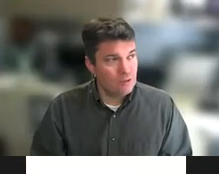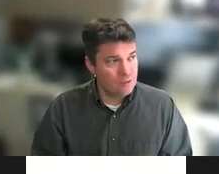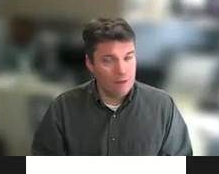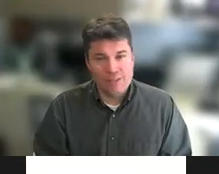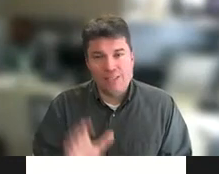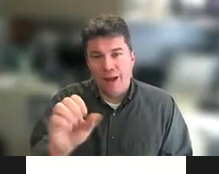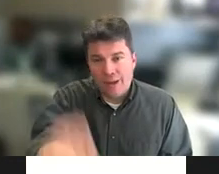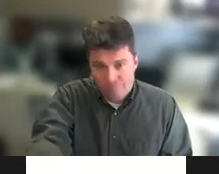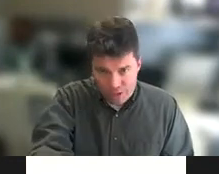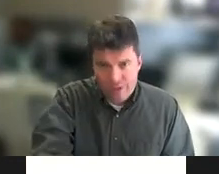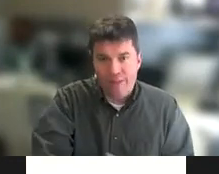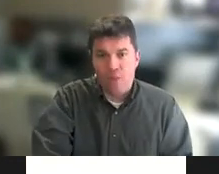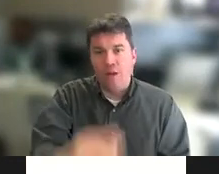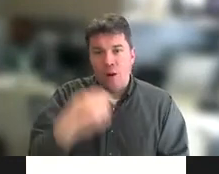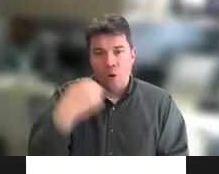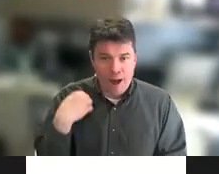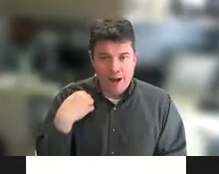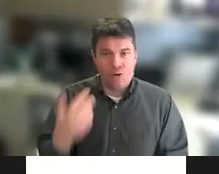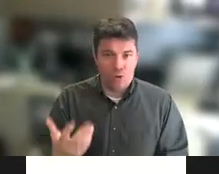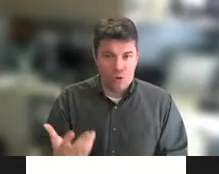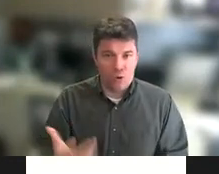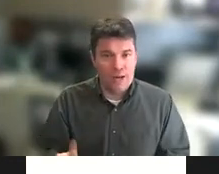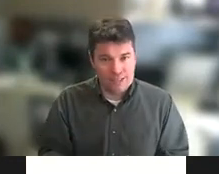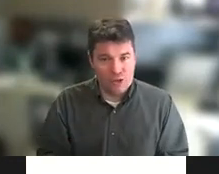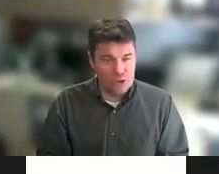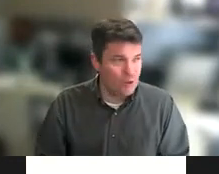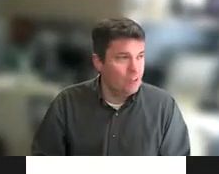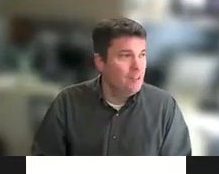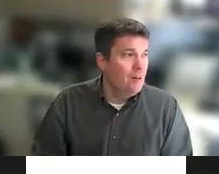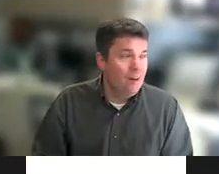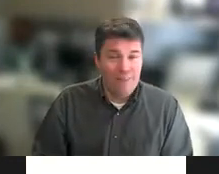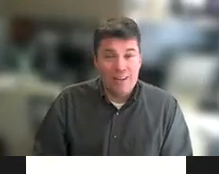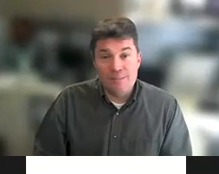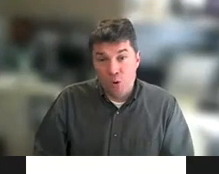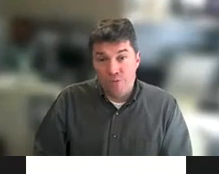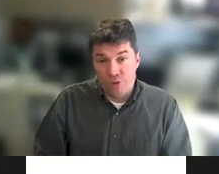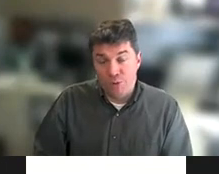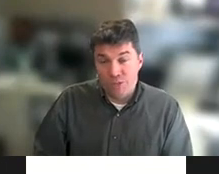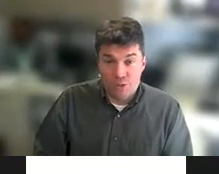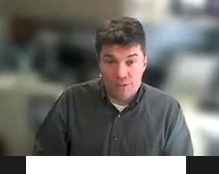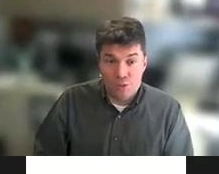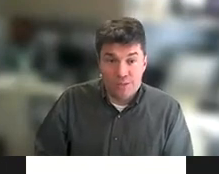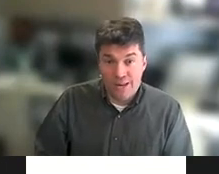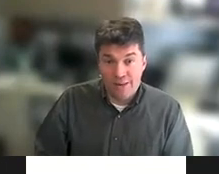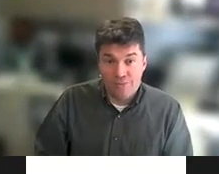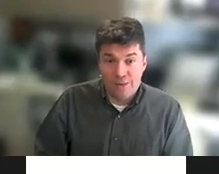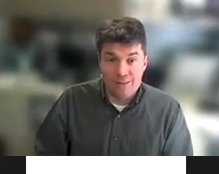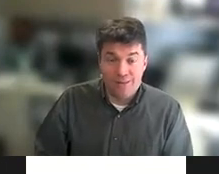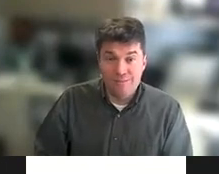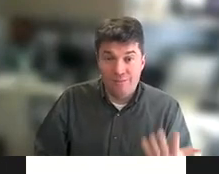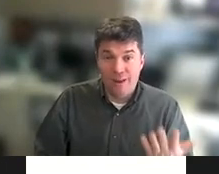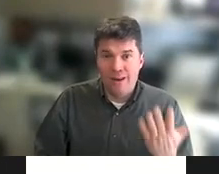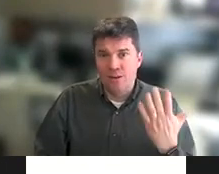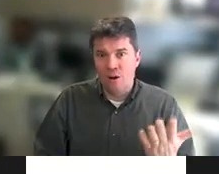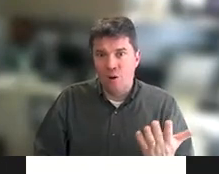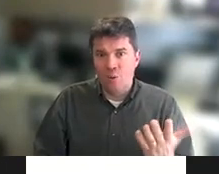an interpreter. So this is my input, and they would say, go back into the role as an interpreter. And that's important for the person who is deaf,